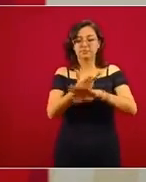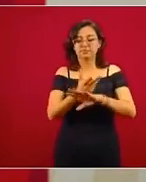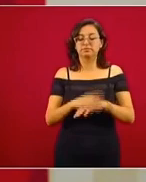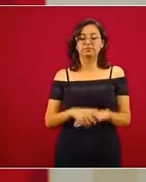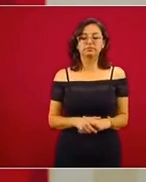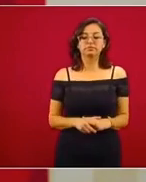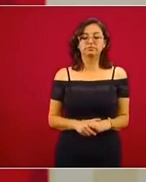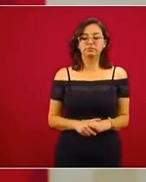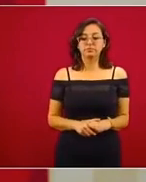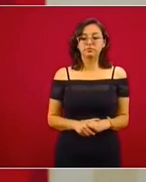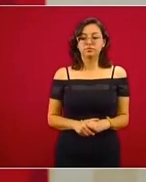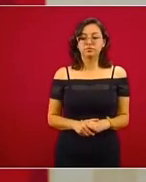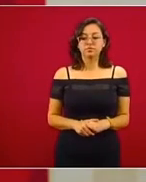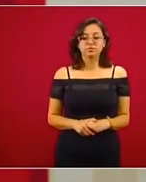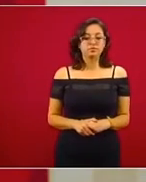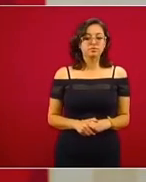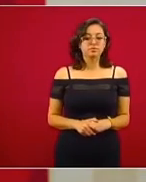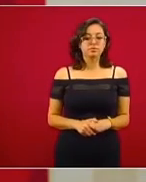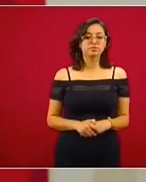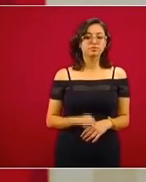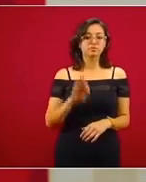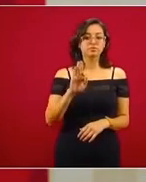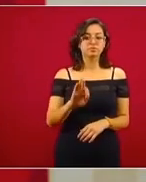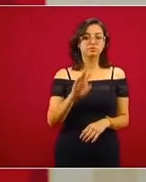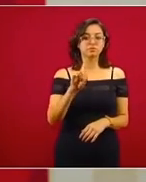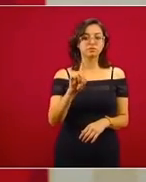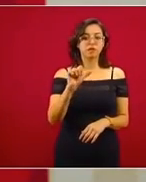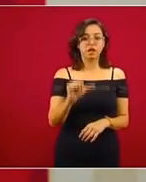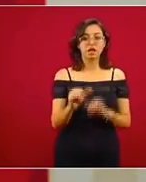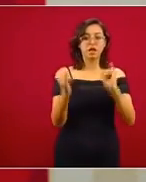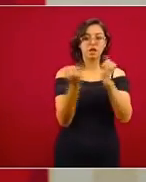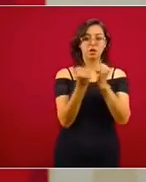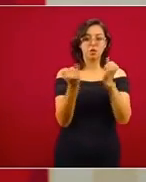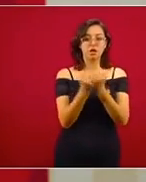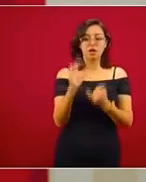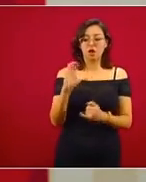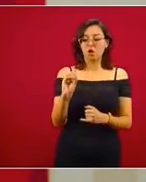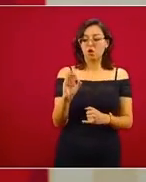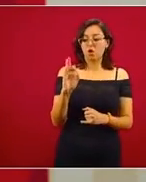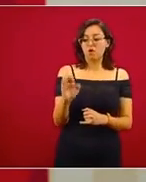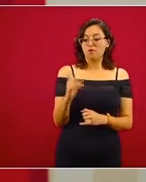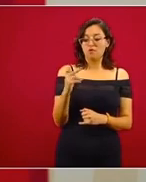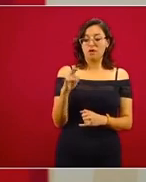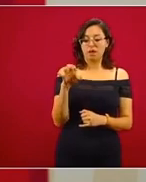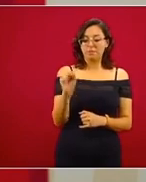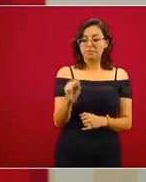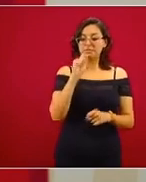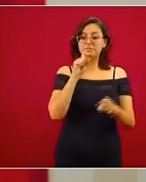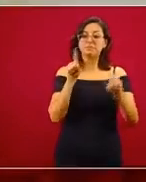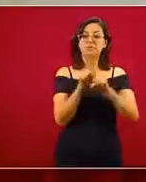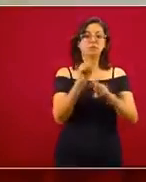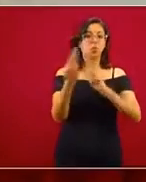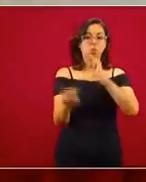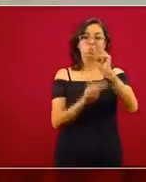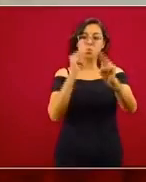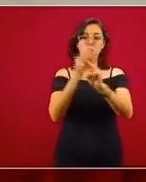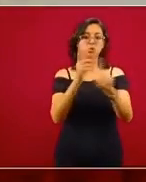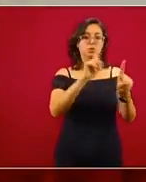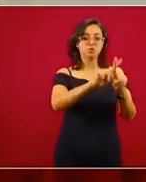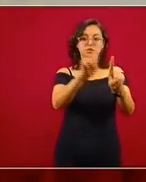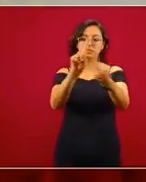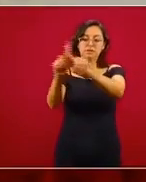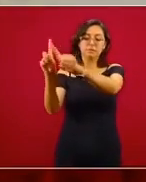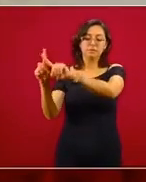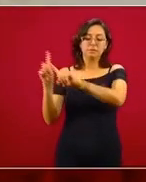drugs La in a FDA, certain al igual area. que For COFEPRIS, example, al in igual the que muchas FDA is for the agencias de United regulación States. sanitaria The del mundo, FDA, the same as tienen un COFEPRIS and the elemento same